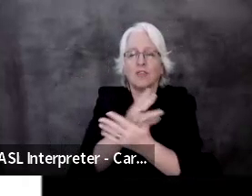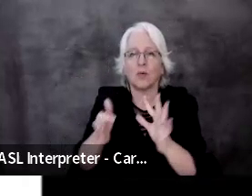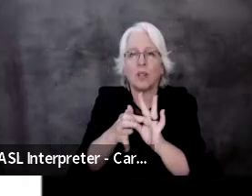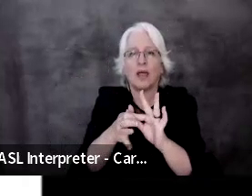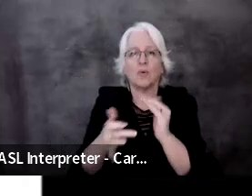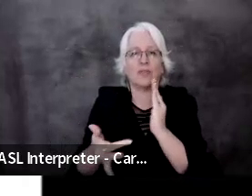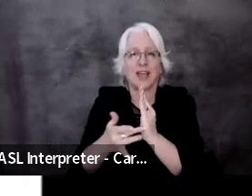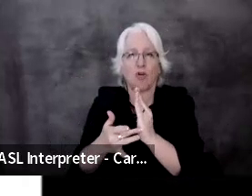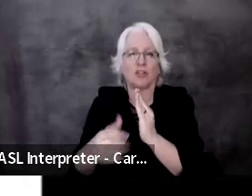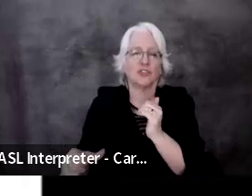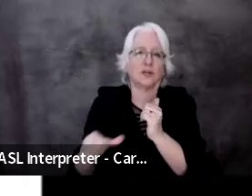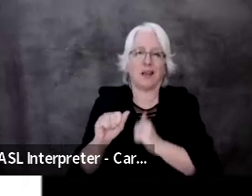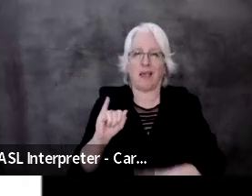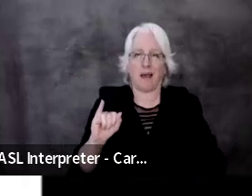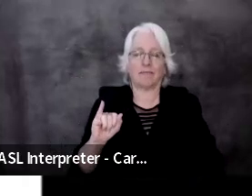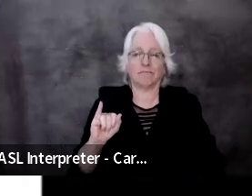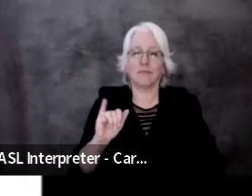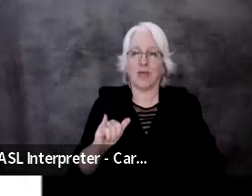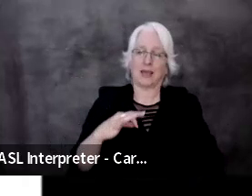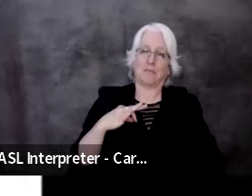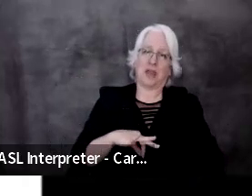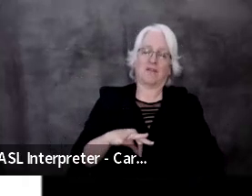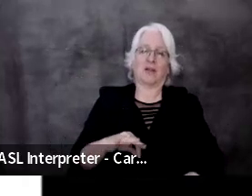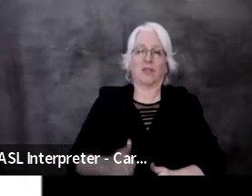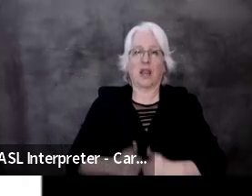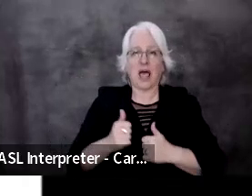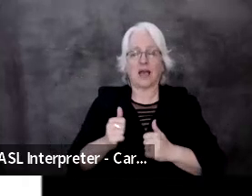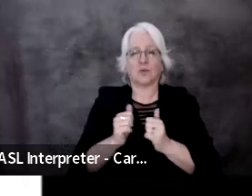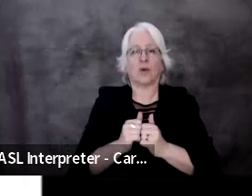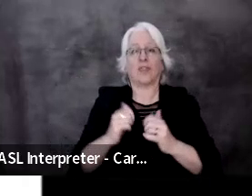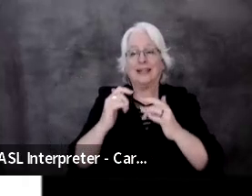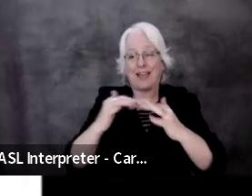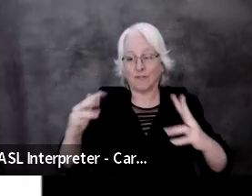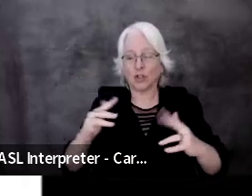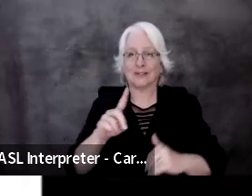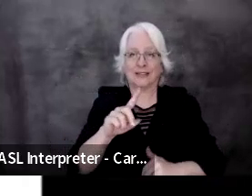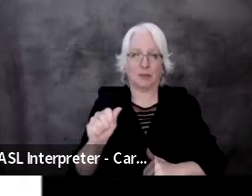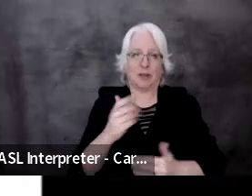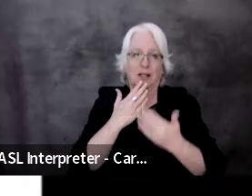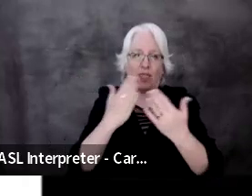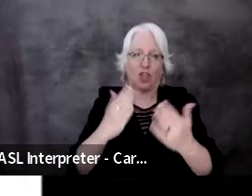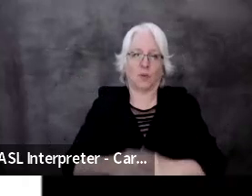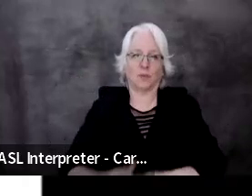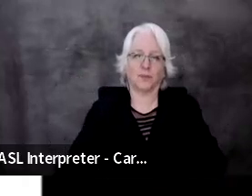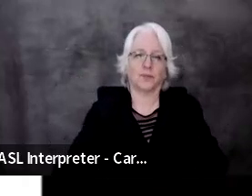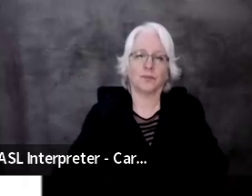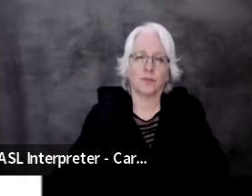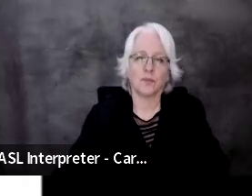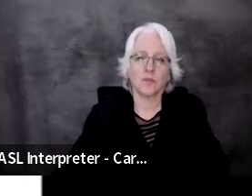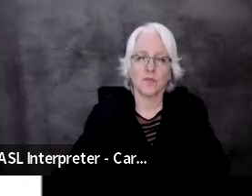and AI-wise that can benefit the lives of people with diverse disabilities. Thank you.